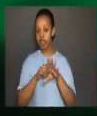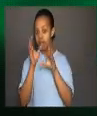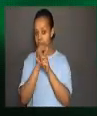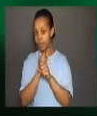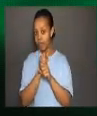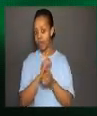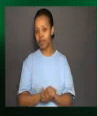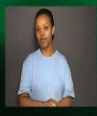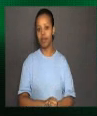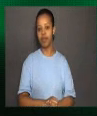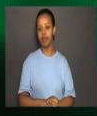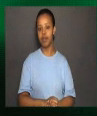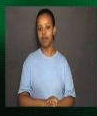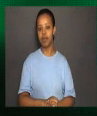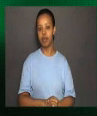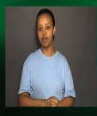Time's up.